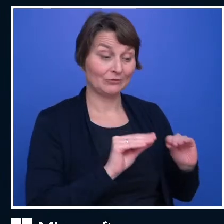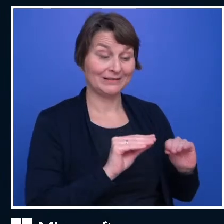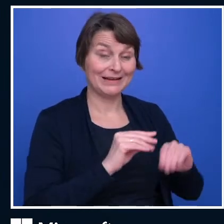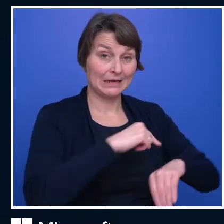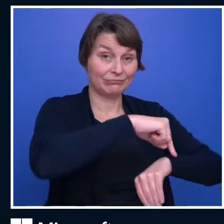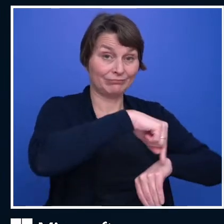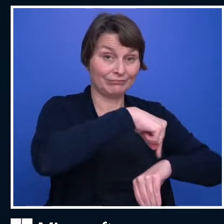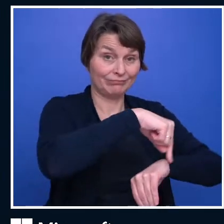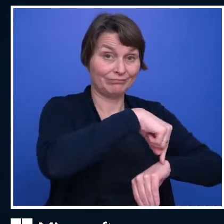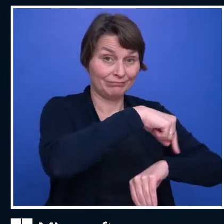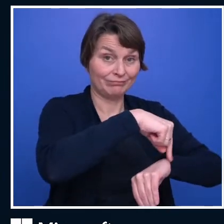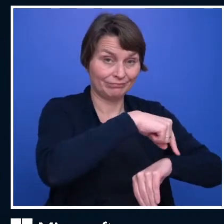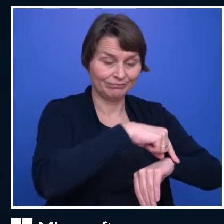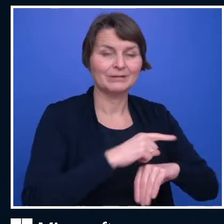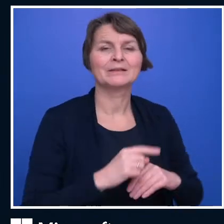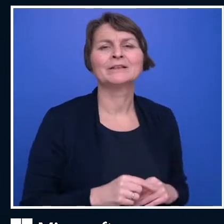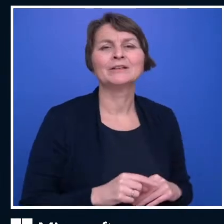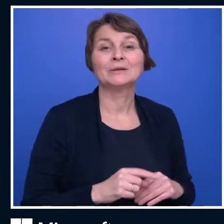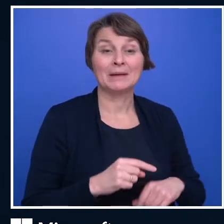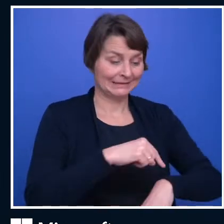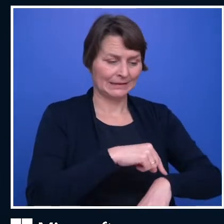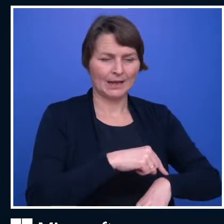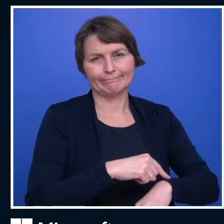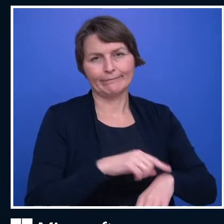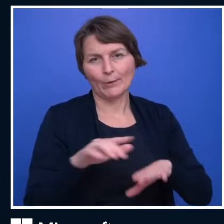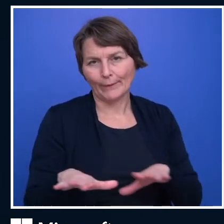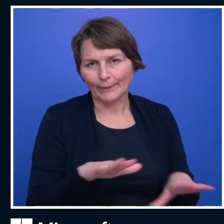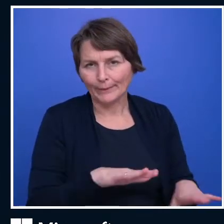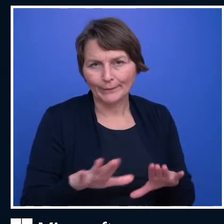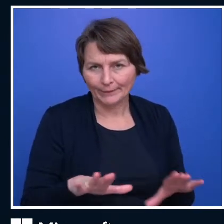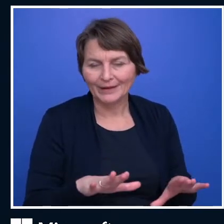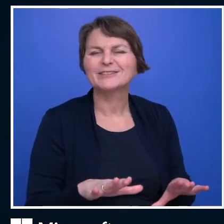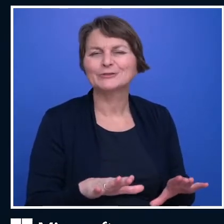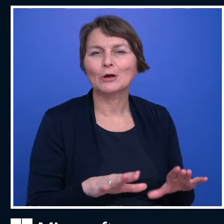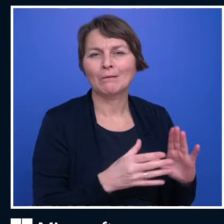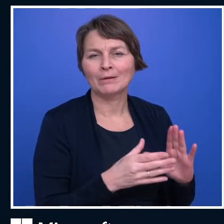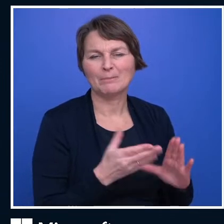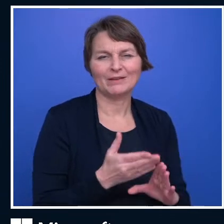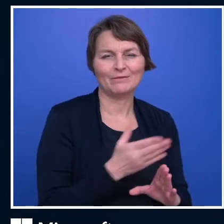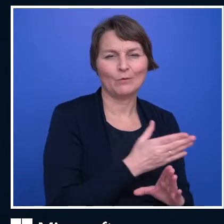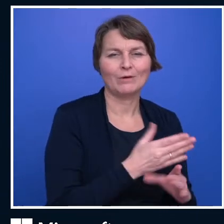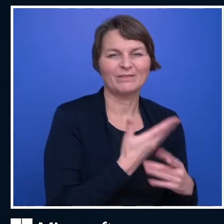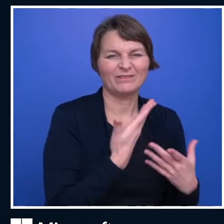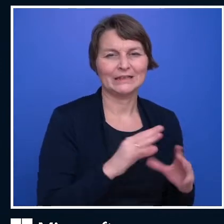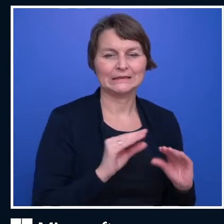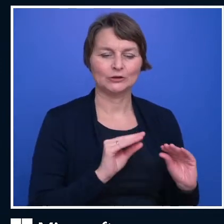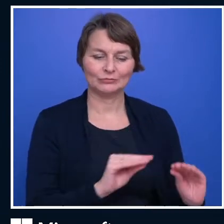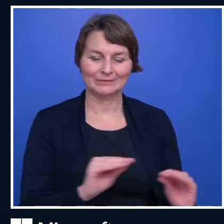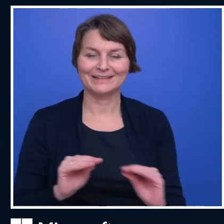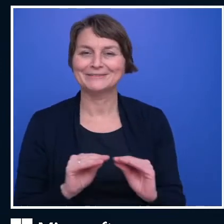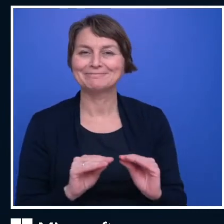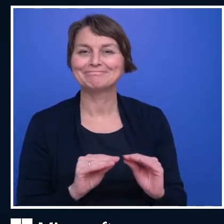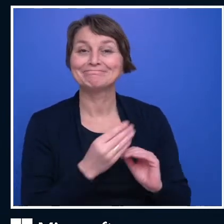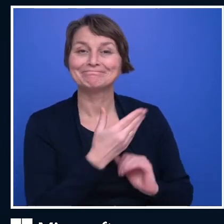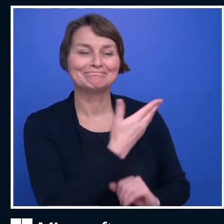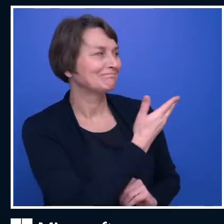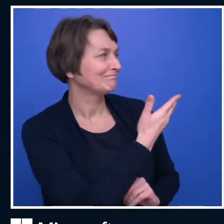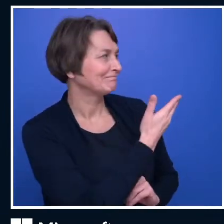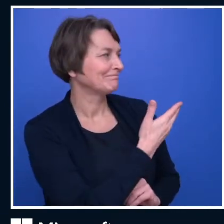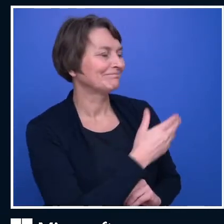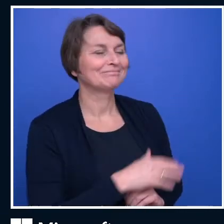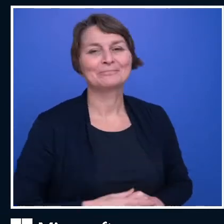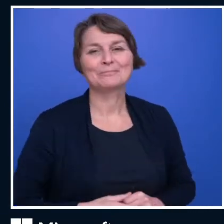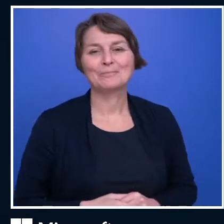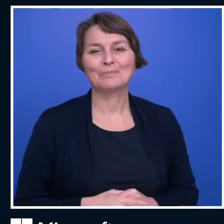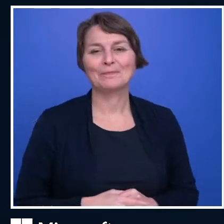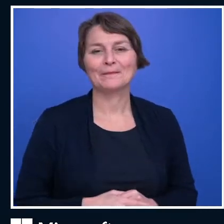identical version of this, which has already been trained. And here we're going to run a quick test on it very quickly.